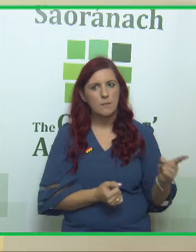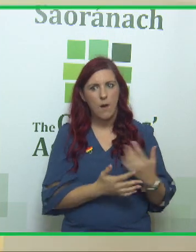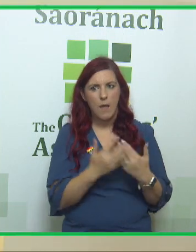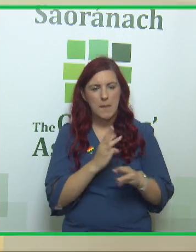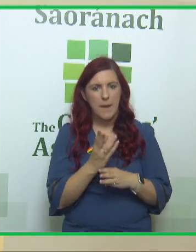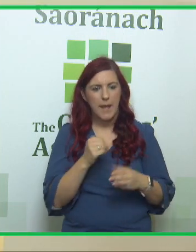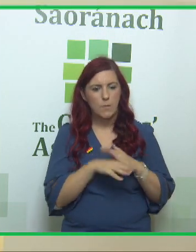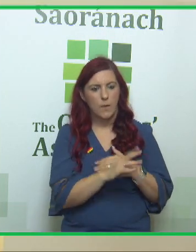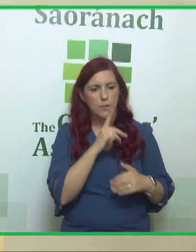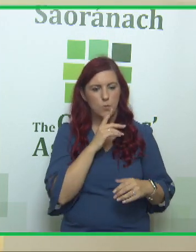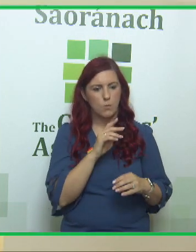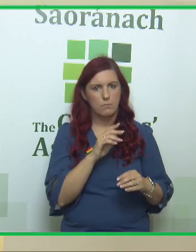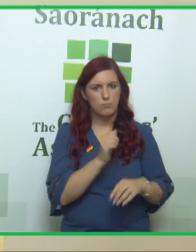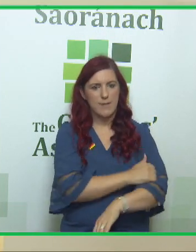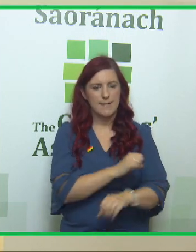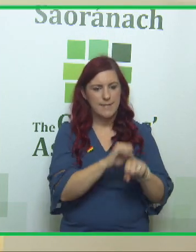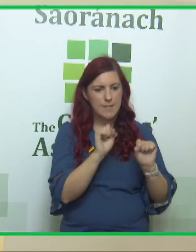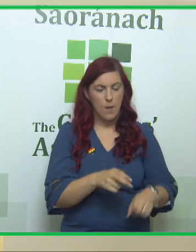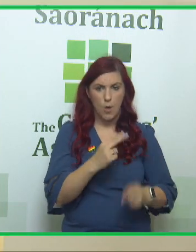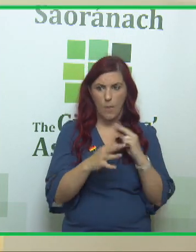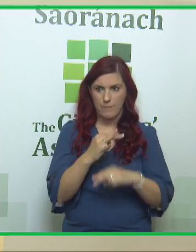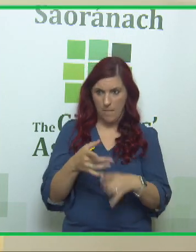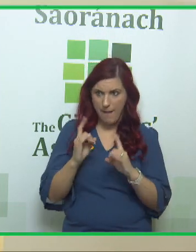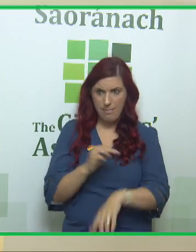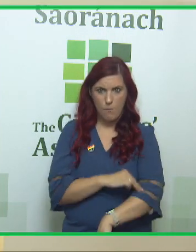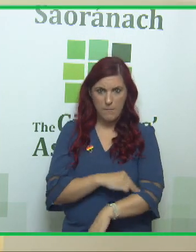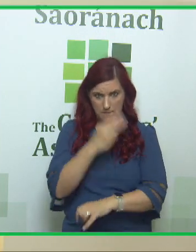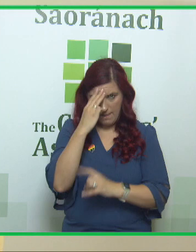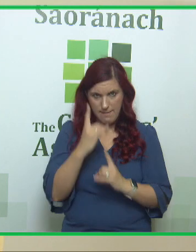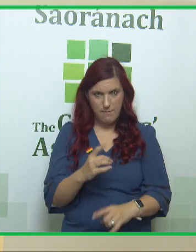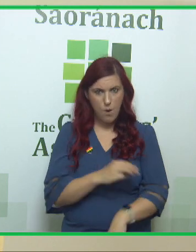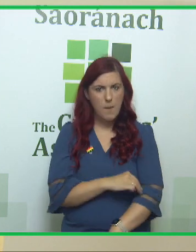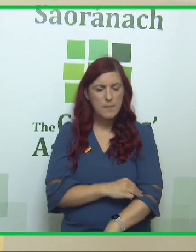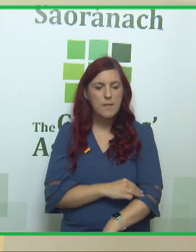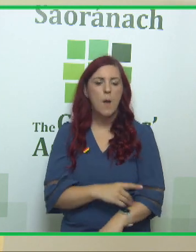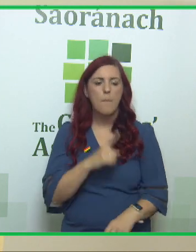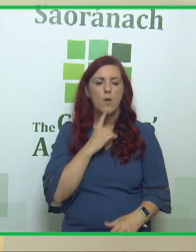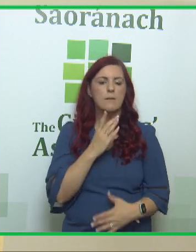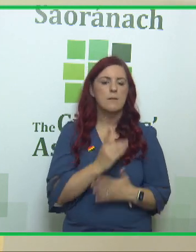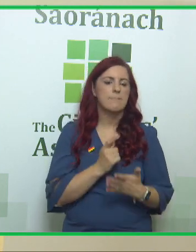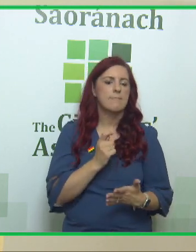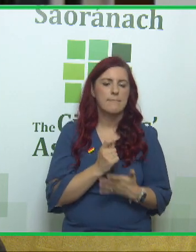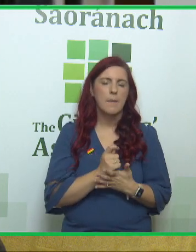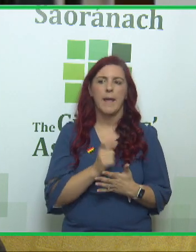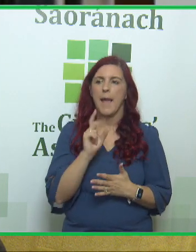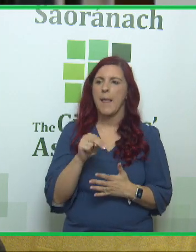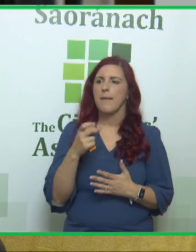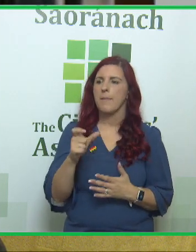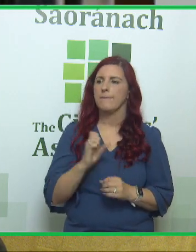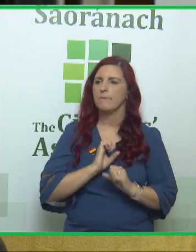system that are essentially coming from what are health problems. But sometimes, Jo-Hanna, there can be, I think, a frustration